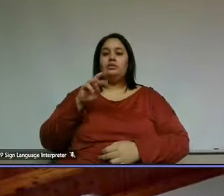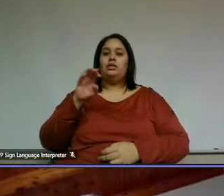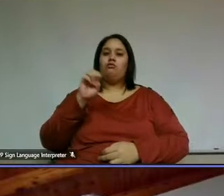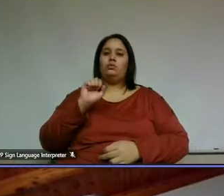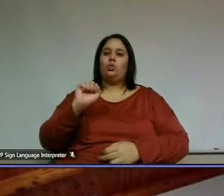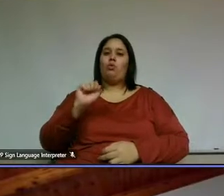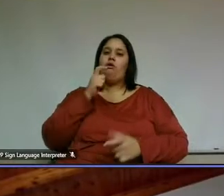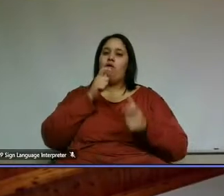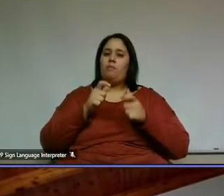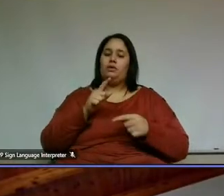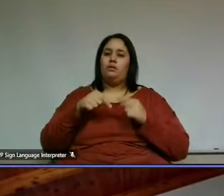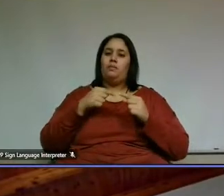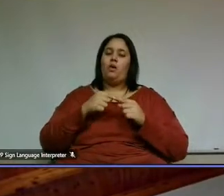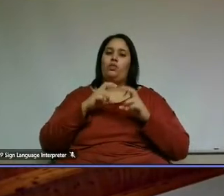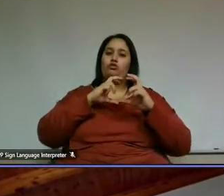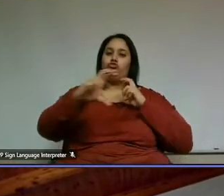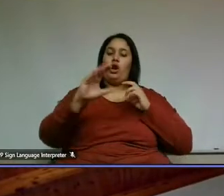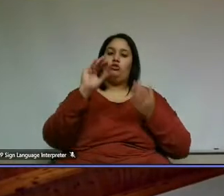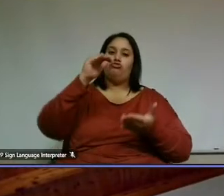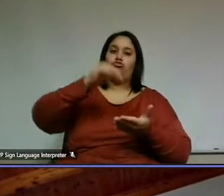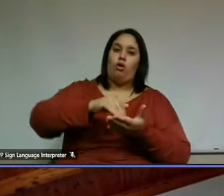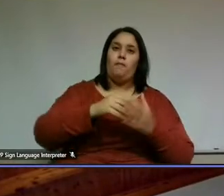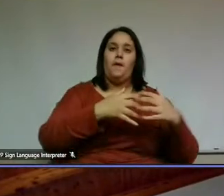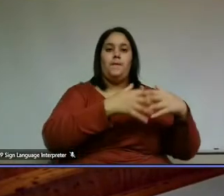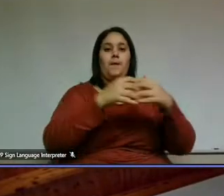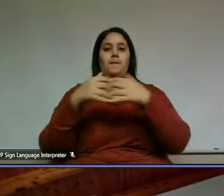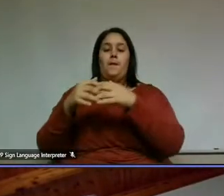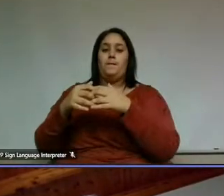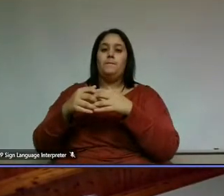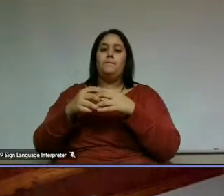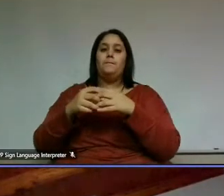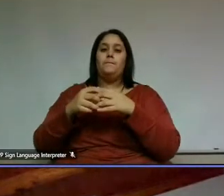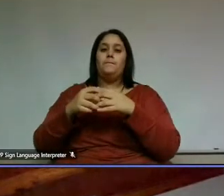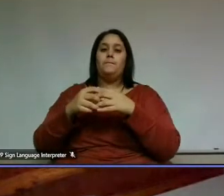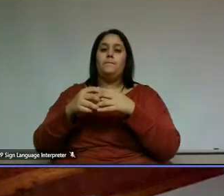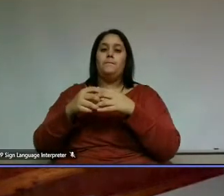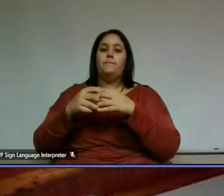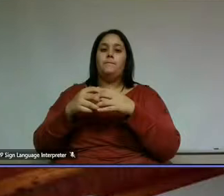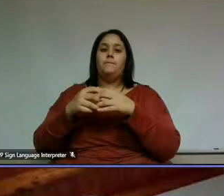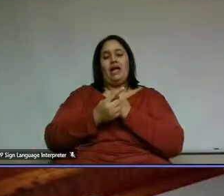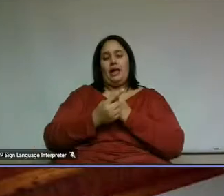truck stops, one of the things that will be coming through, and it's unavoidable,